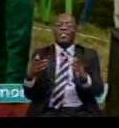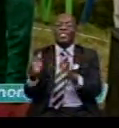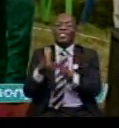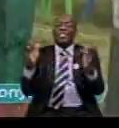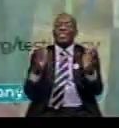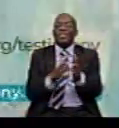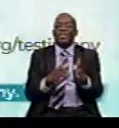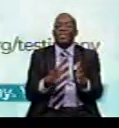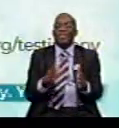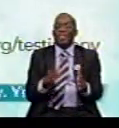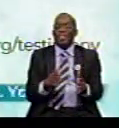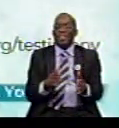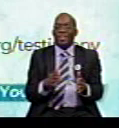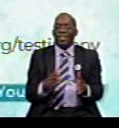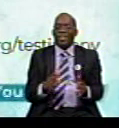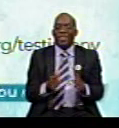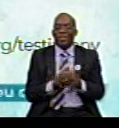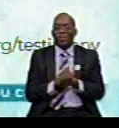Hallelujah.